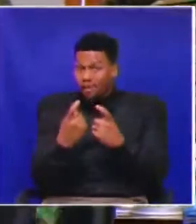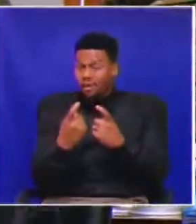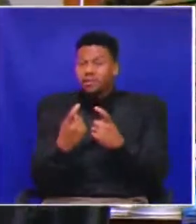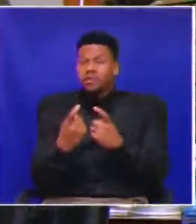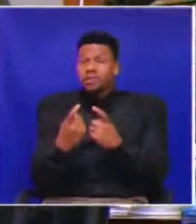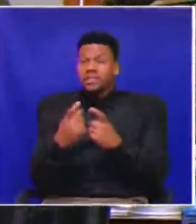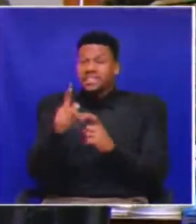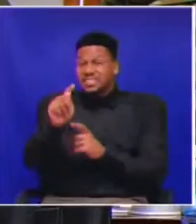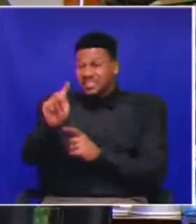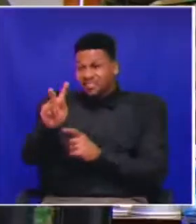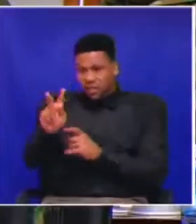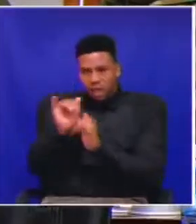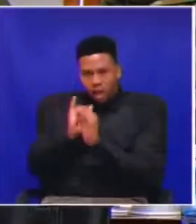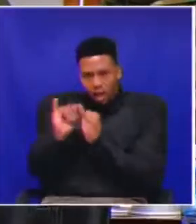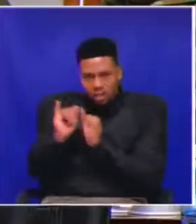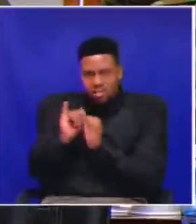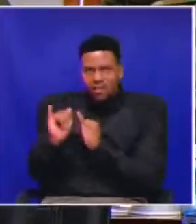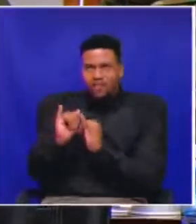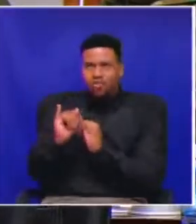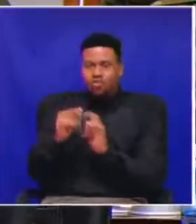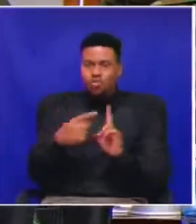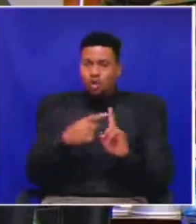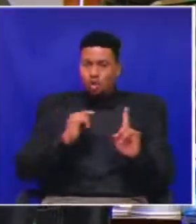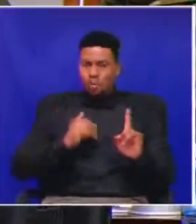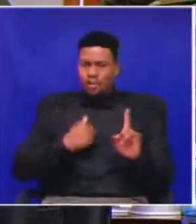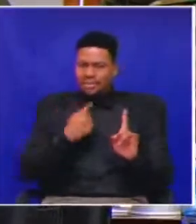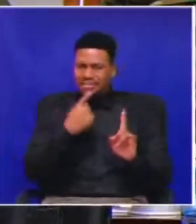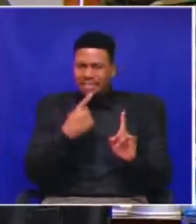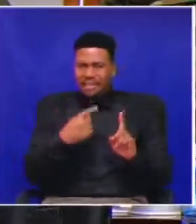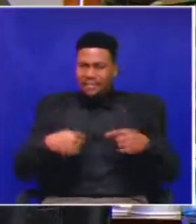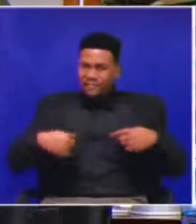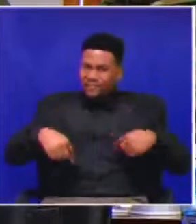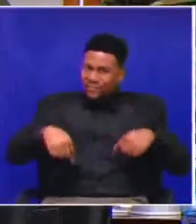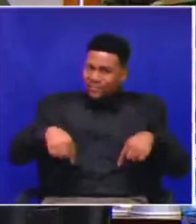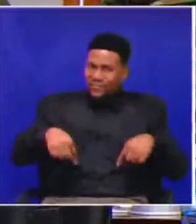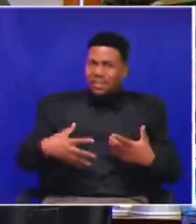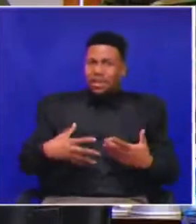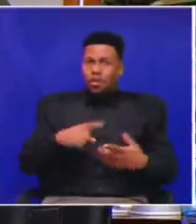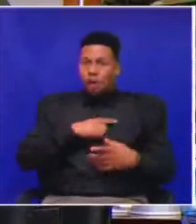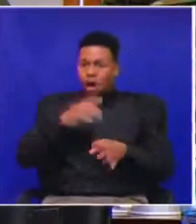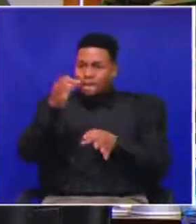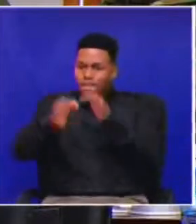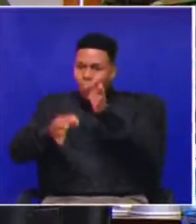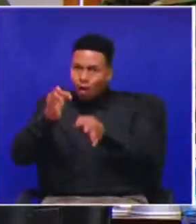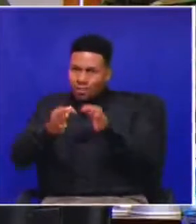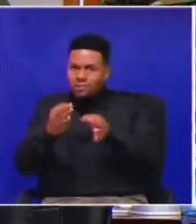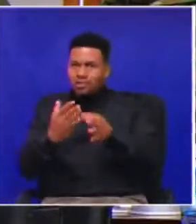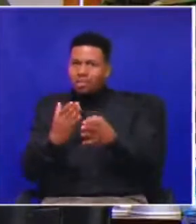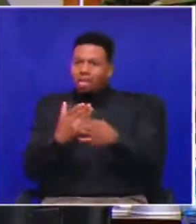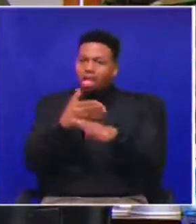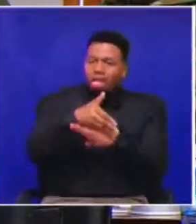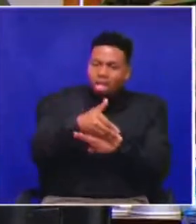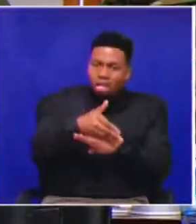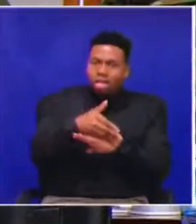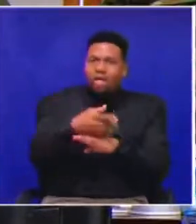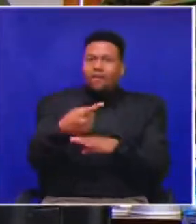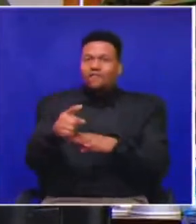that there's a problem and she has fears about political interference in prosecutorial